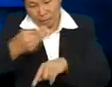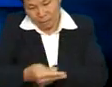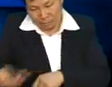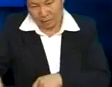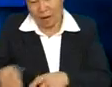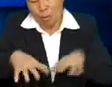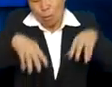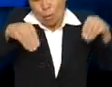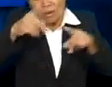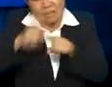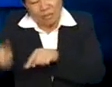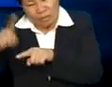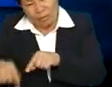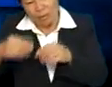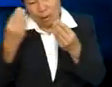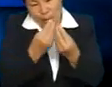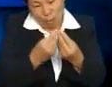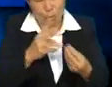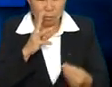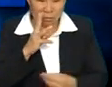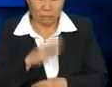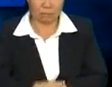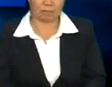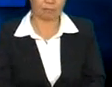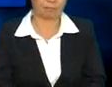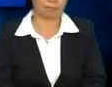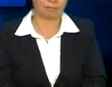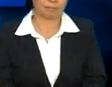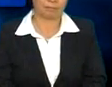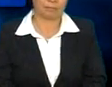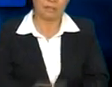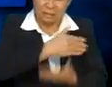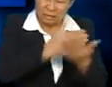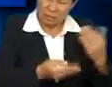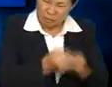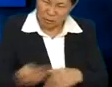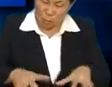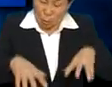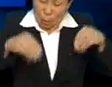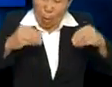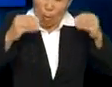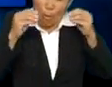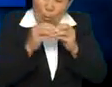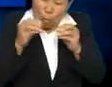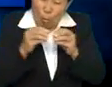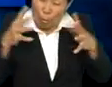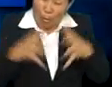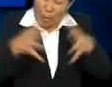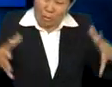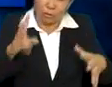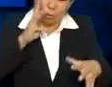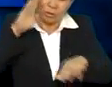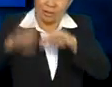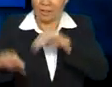different materials absorb different amounts of water. Some materials absorb more